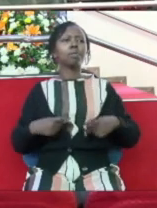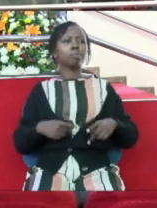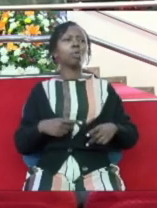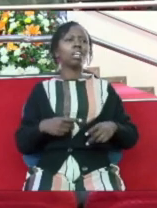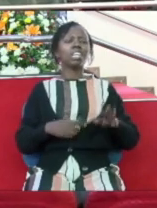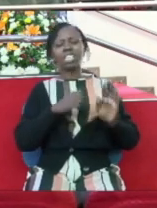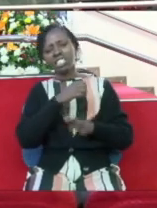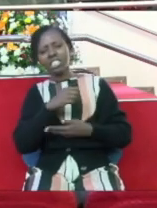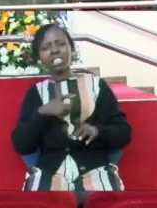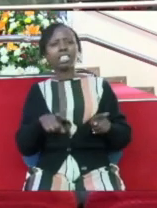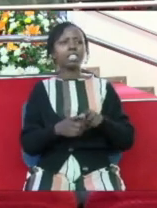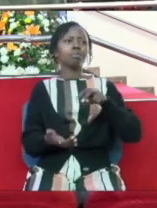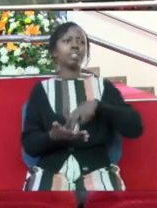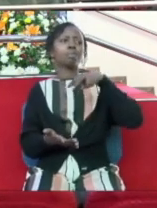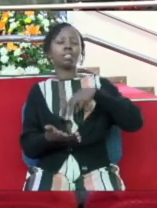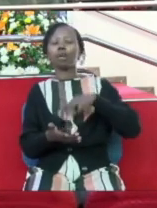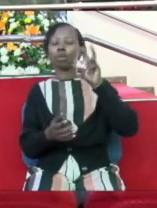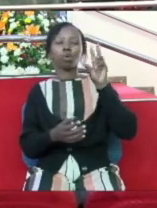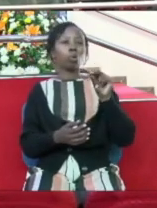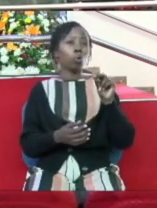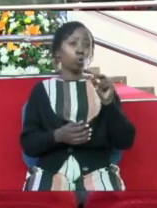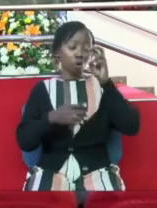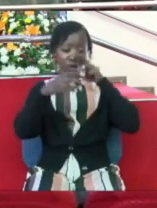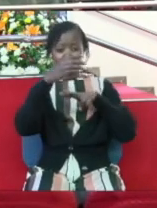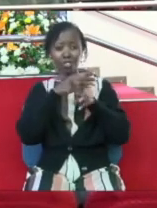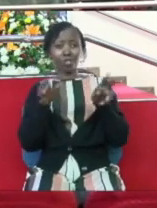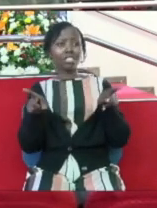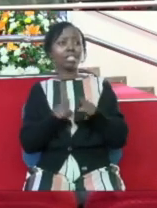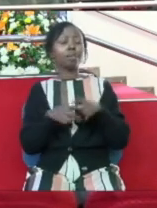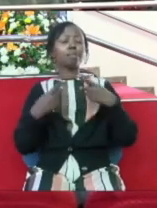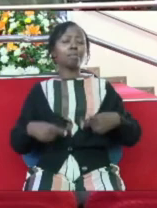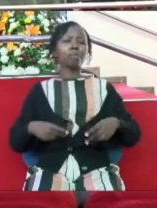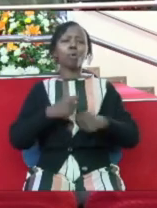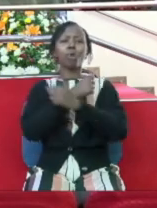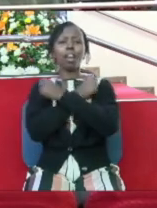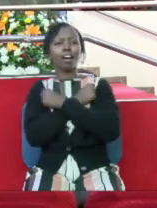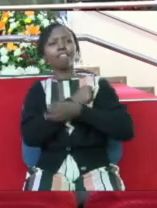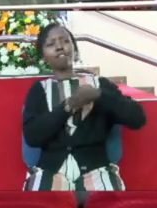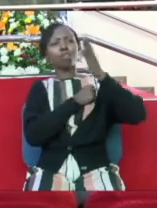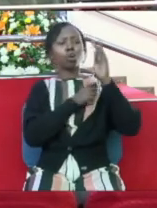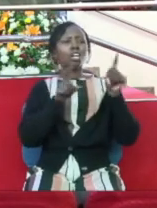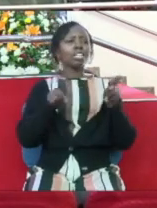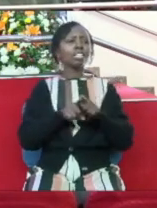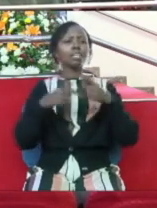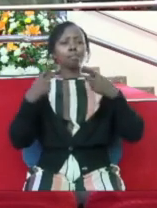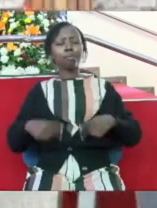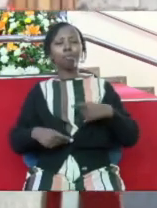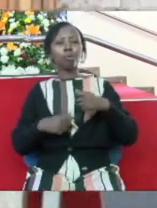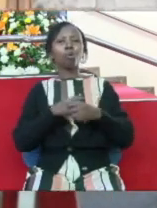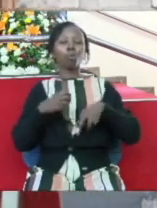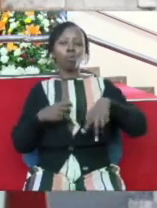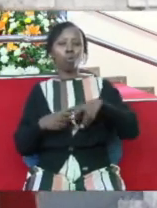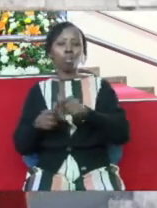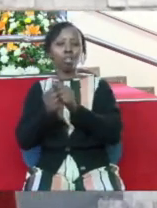tu. A revival is people loving God. Ufufuo ni wale watu kumpenda Mungu. A revival is people walking with God in intimacy. Ni watu